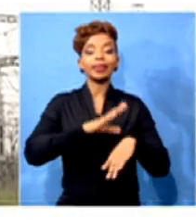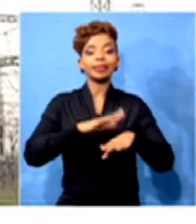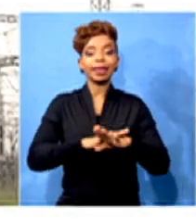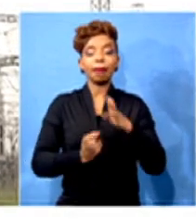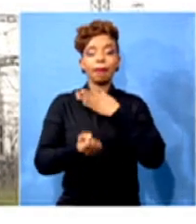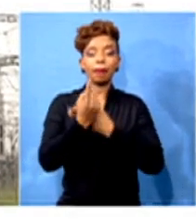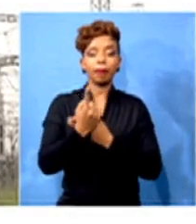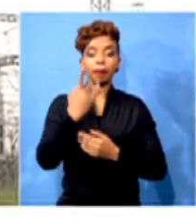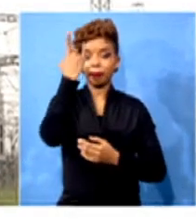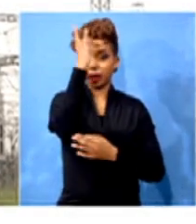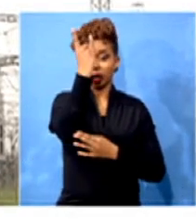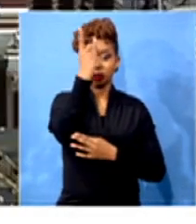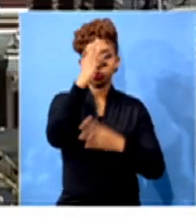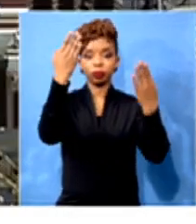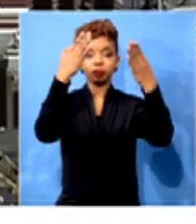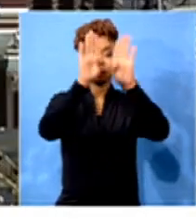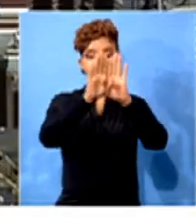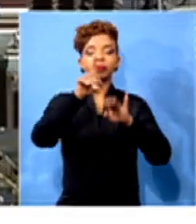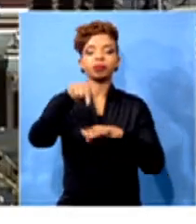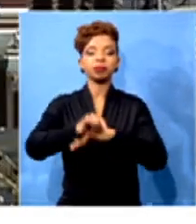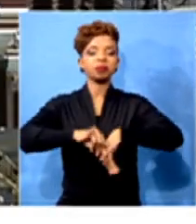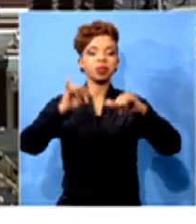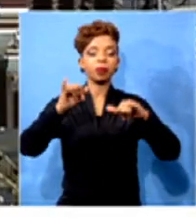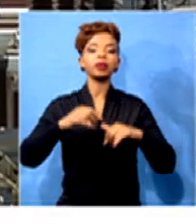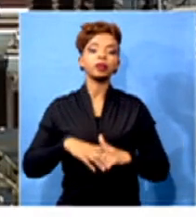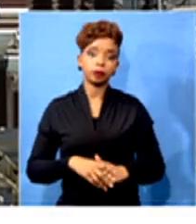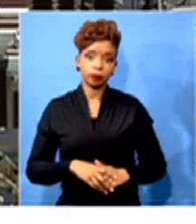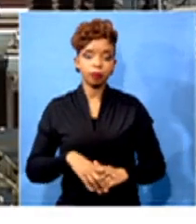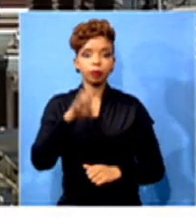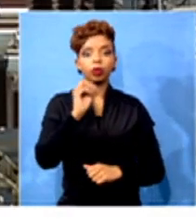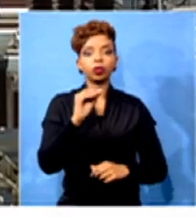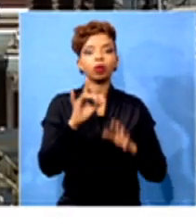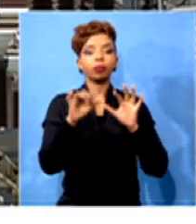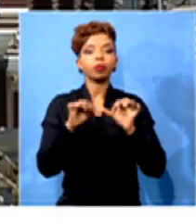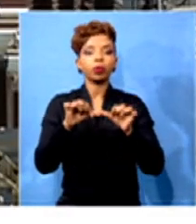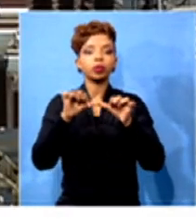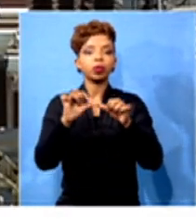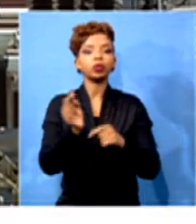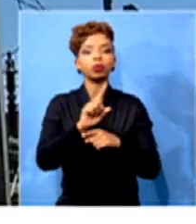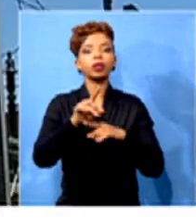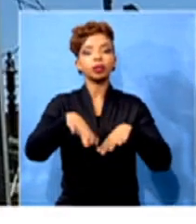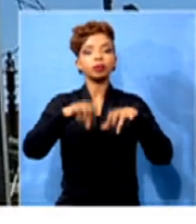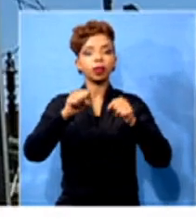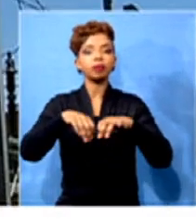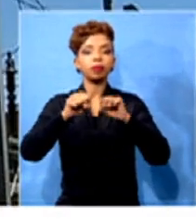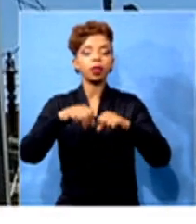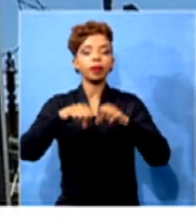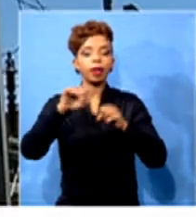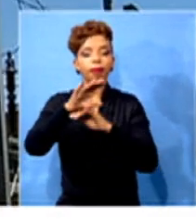So unfortunately, for the rest of the year, if we do continue to have load shedding, we have definitely had better than the previous